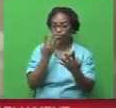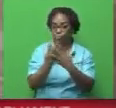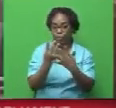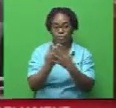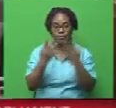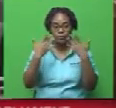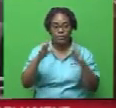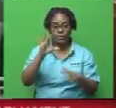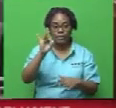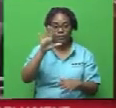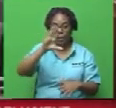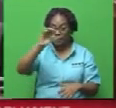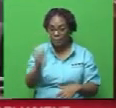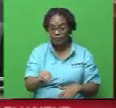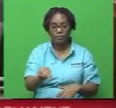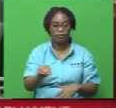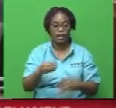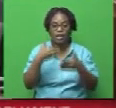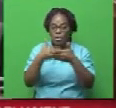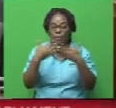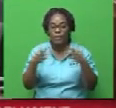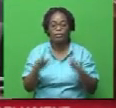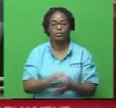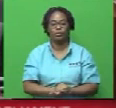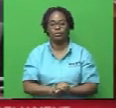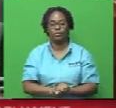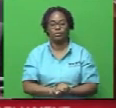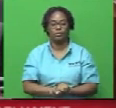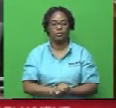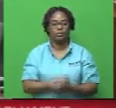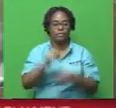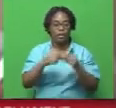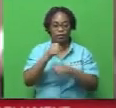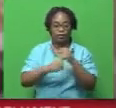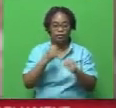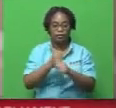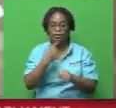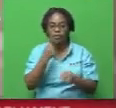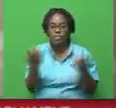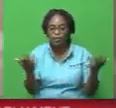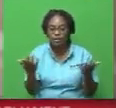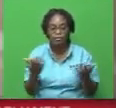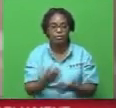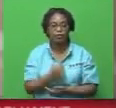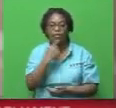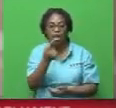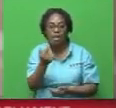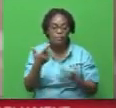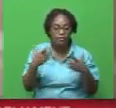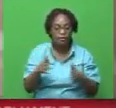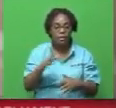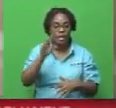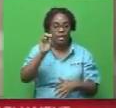prison facilities, 85% completed. The following year, I don't have the book with me, they said they were completing it at MSP, only